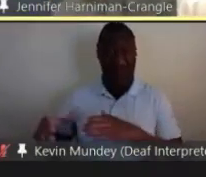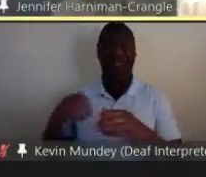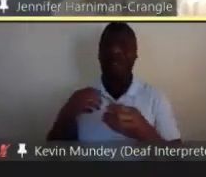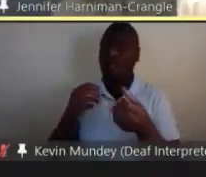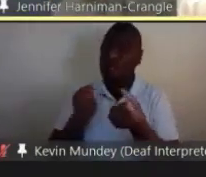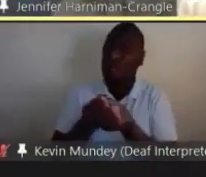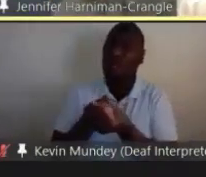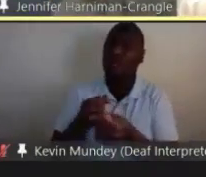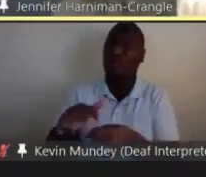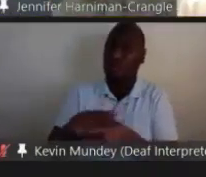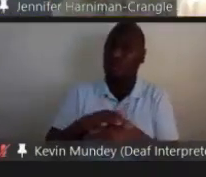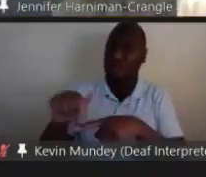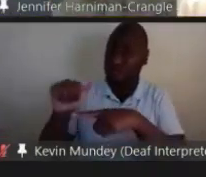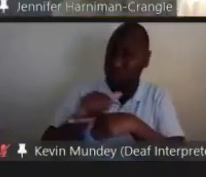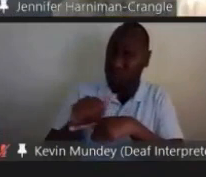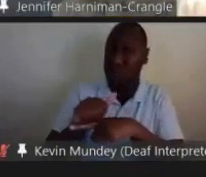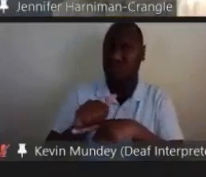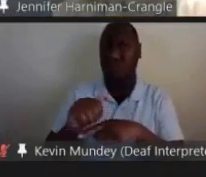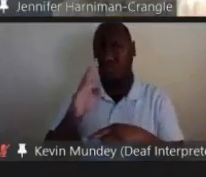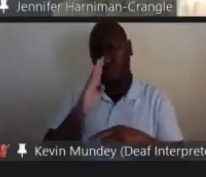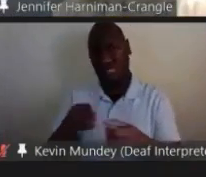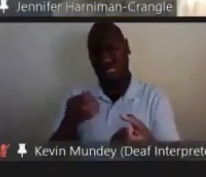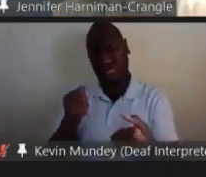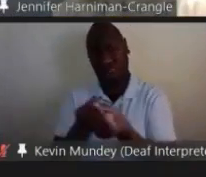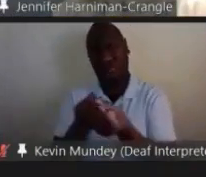support providers and quarterly